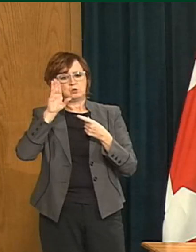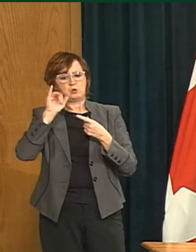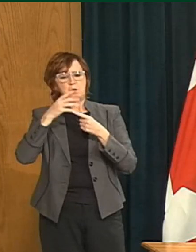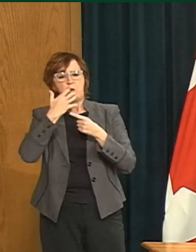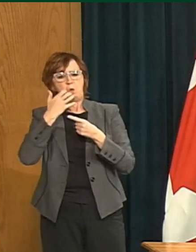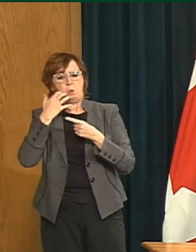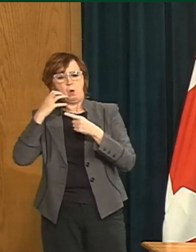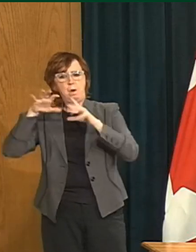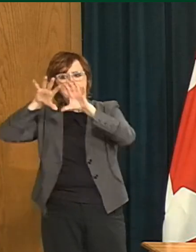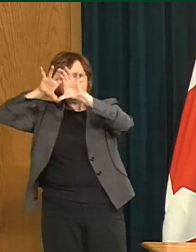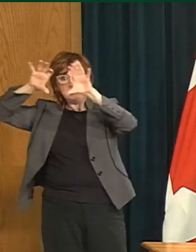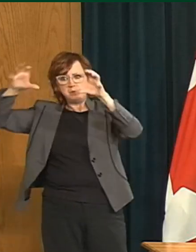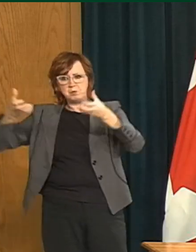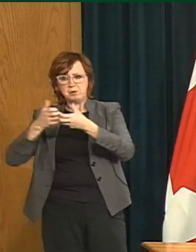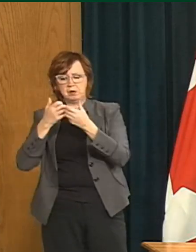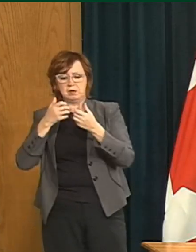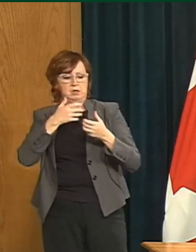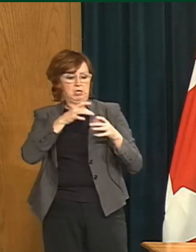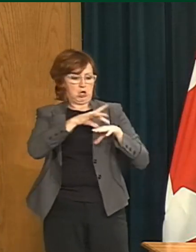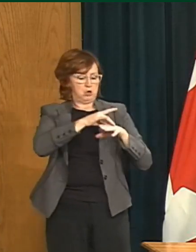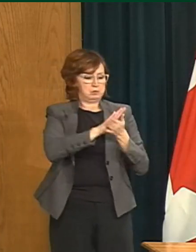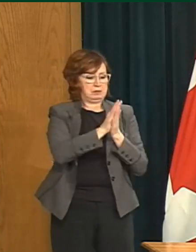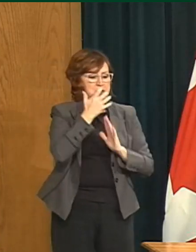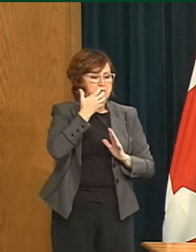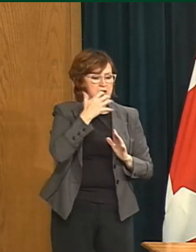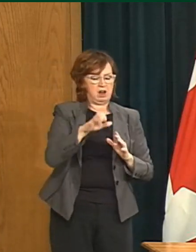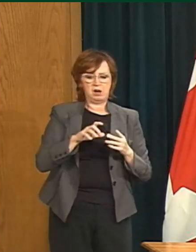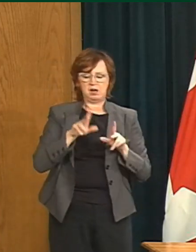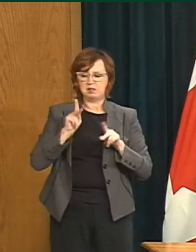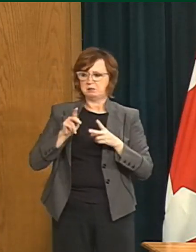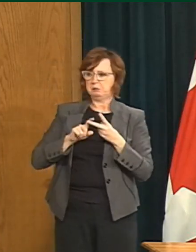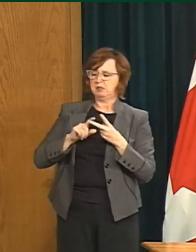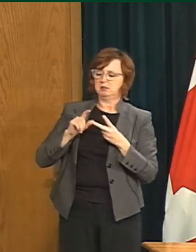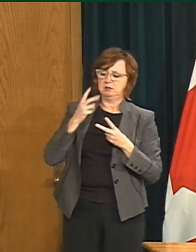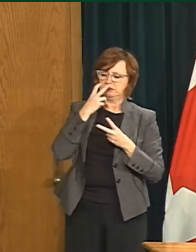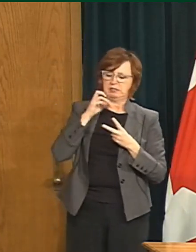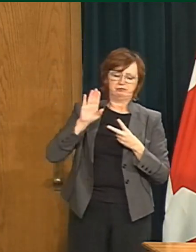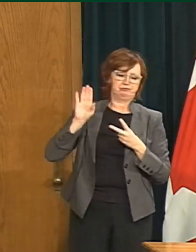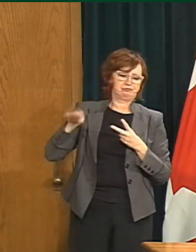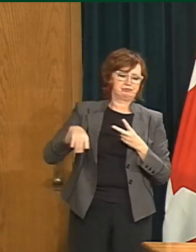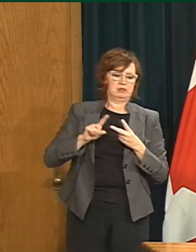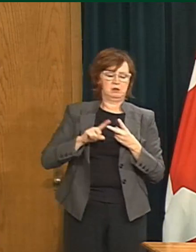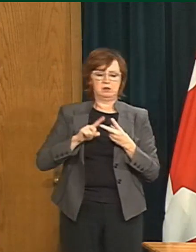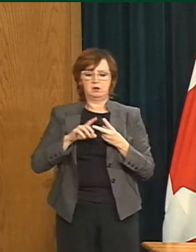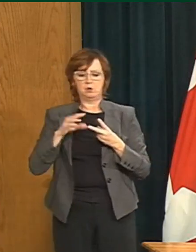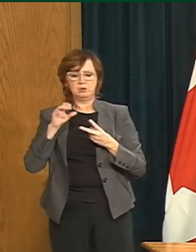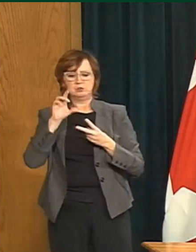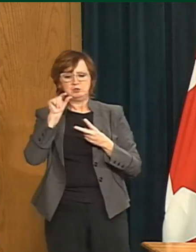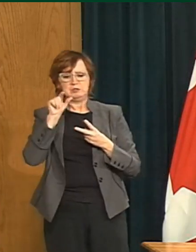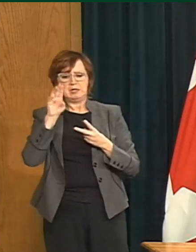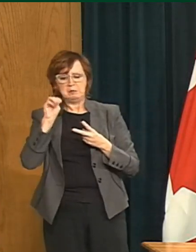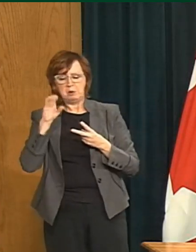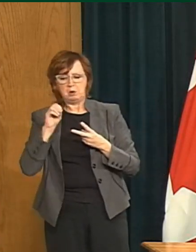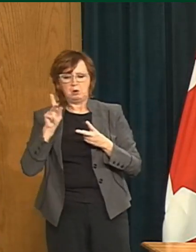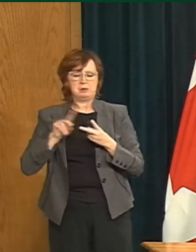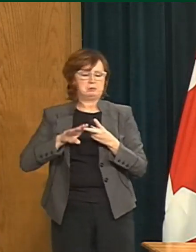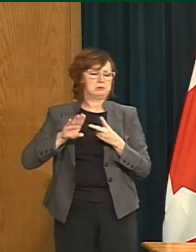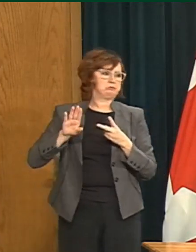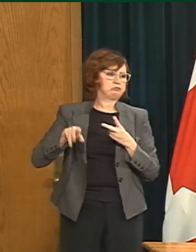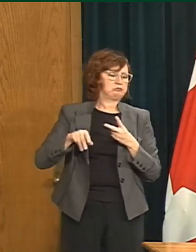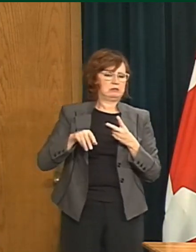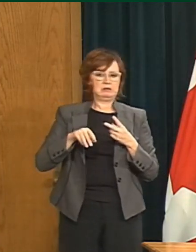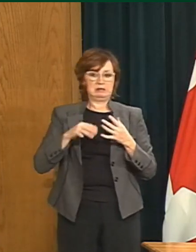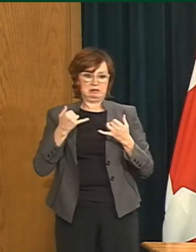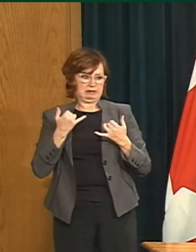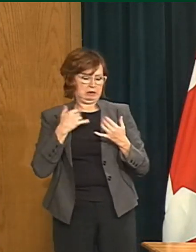that people have an automatic resistance to information like this. Is there some thought as to what you can tell